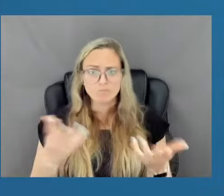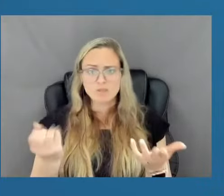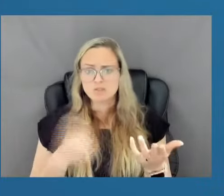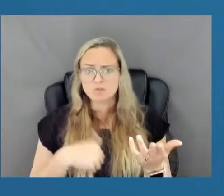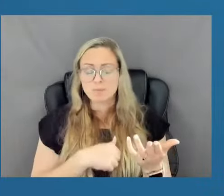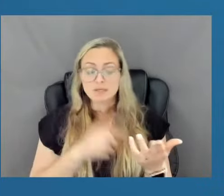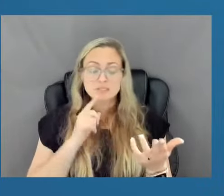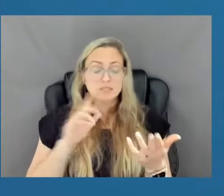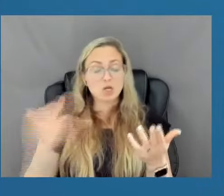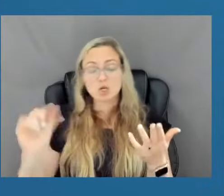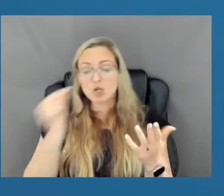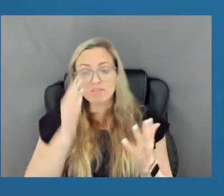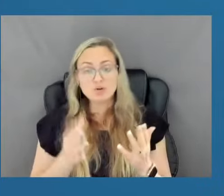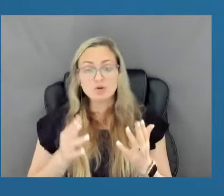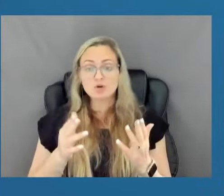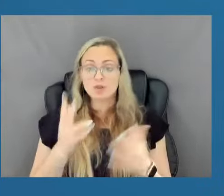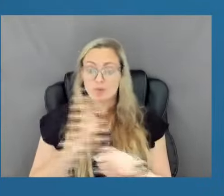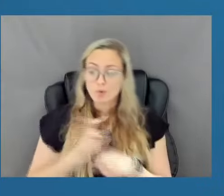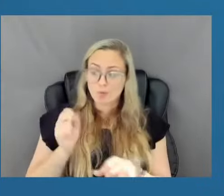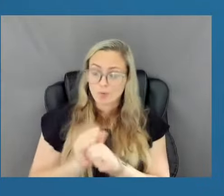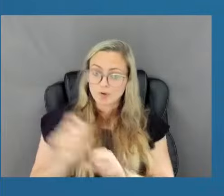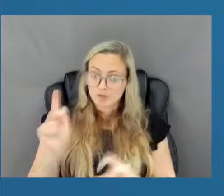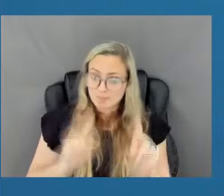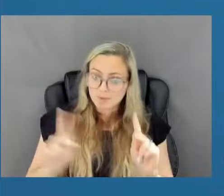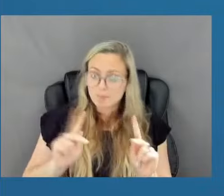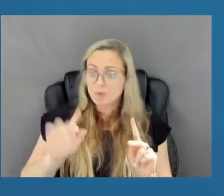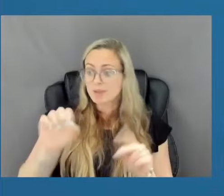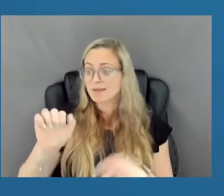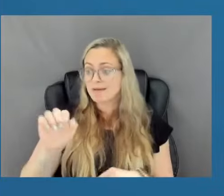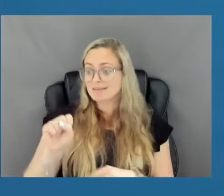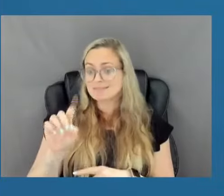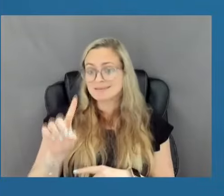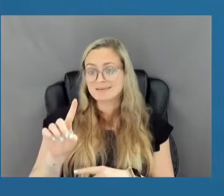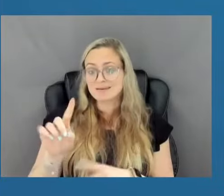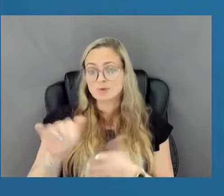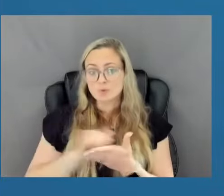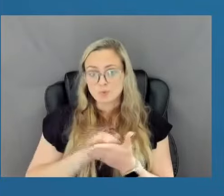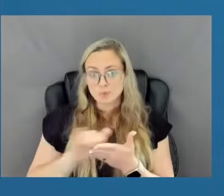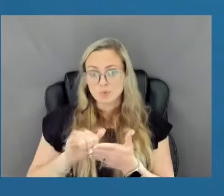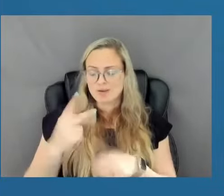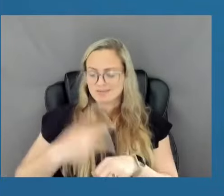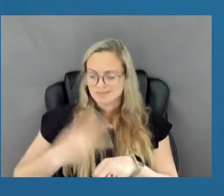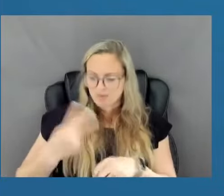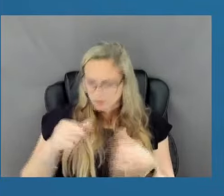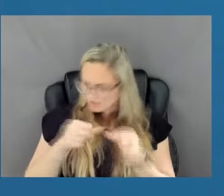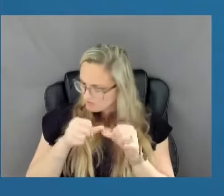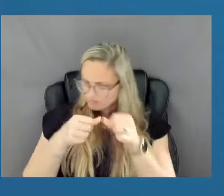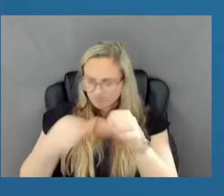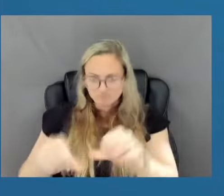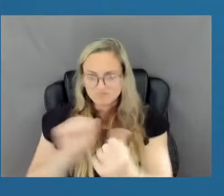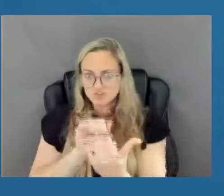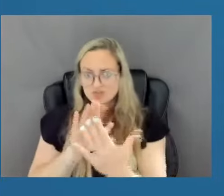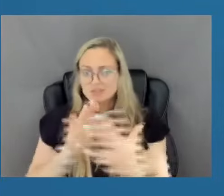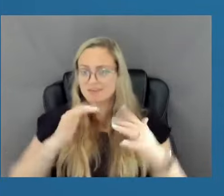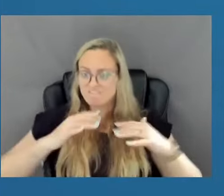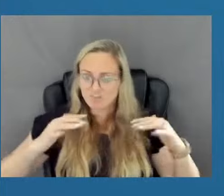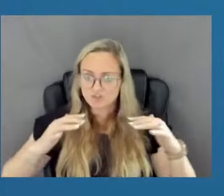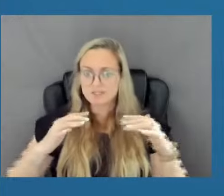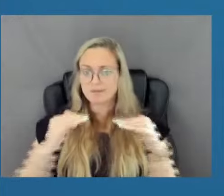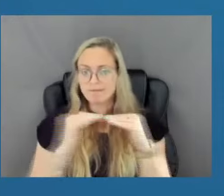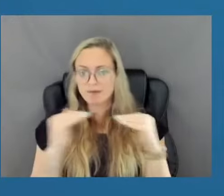great governor and the hardworking folks over at ESD, New York State is doubling down in addressing diversity,